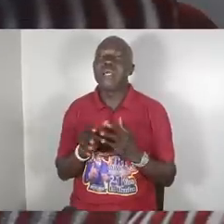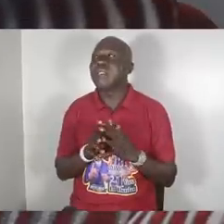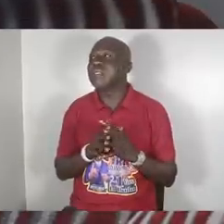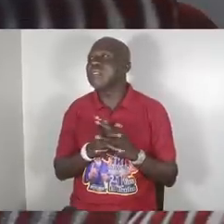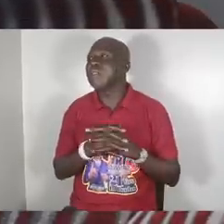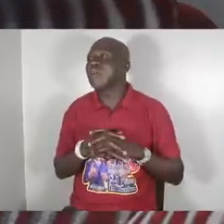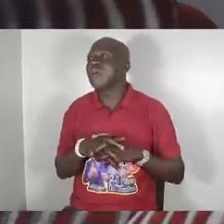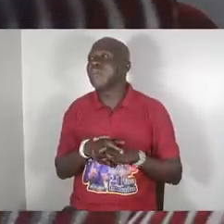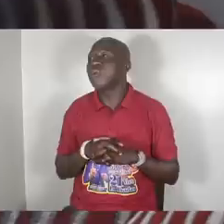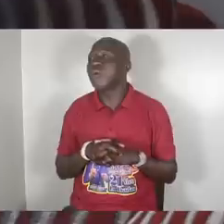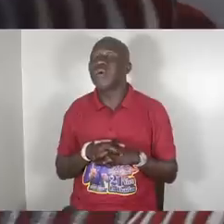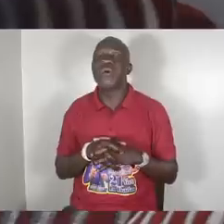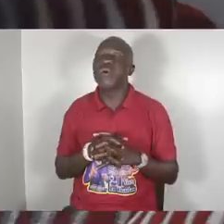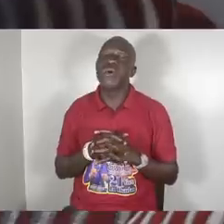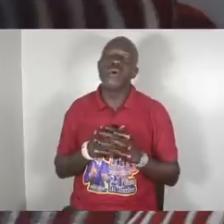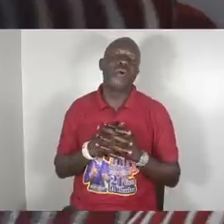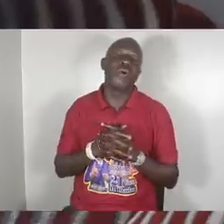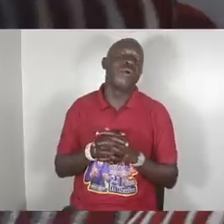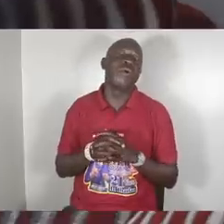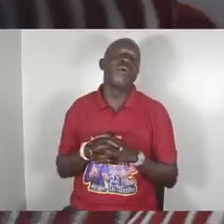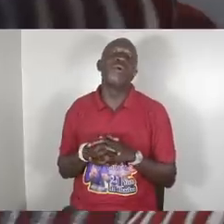ibi ti a ti ko mi o